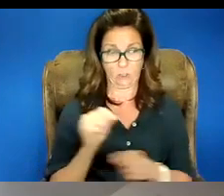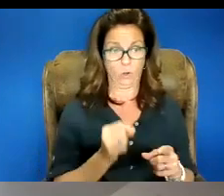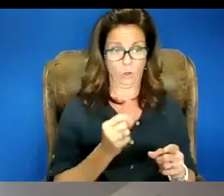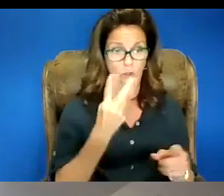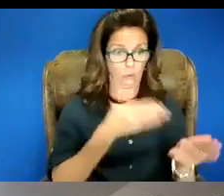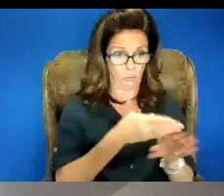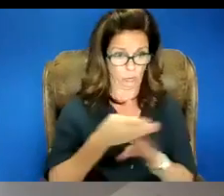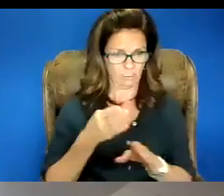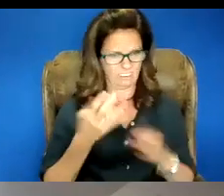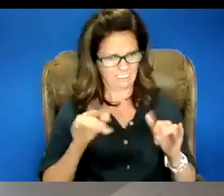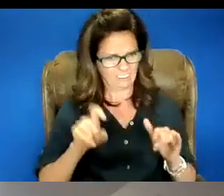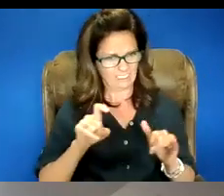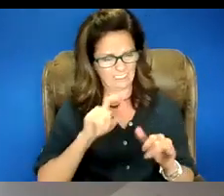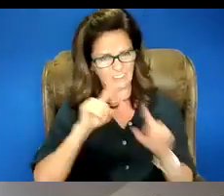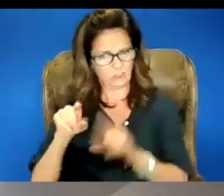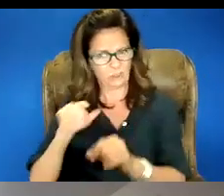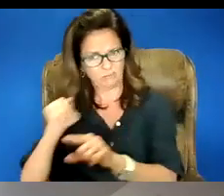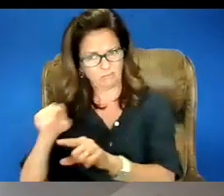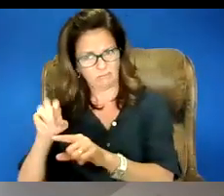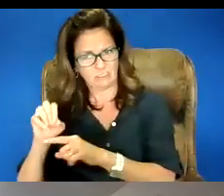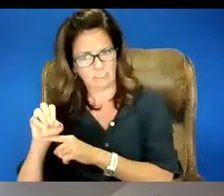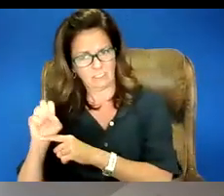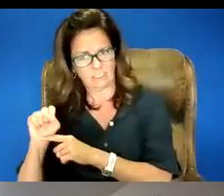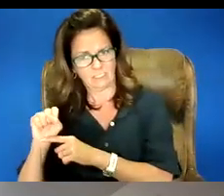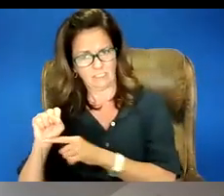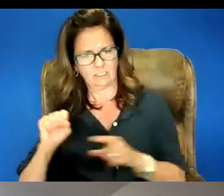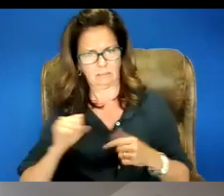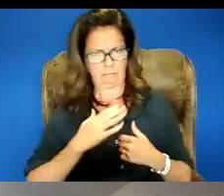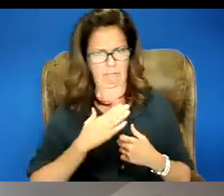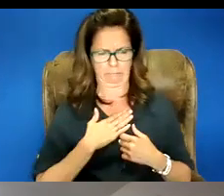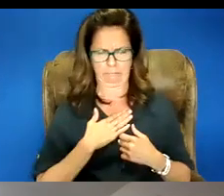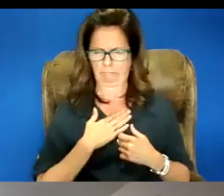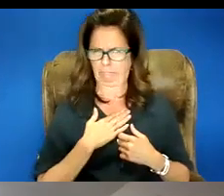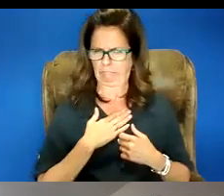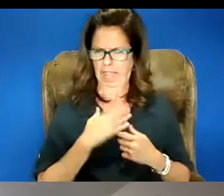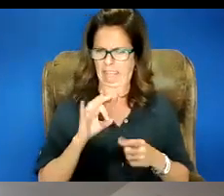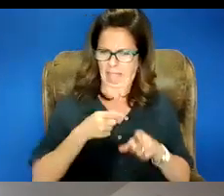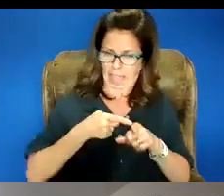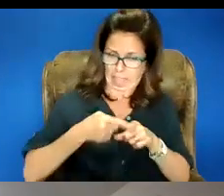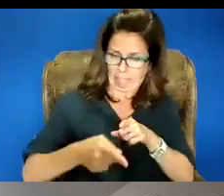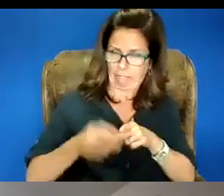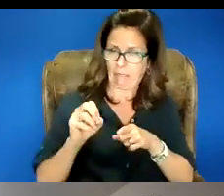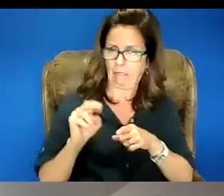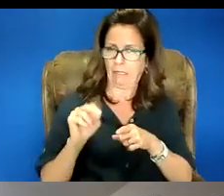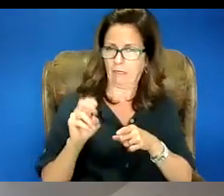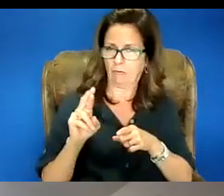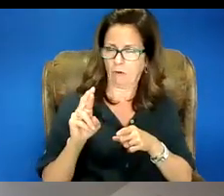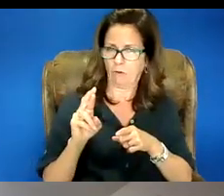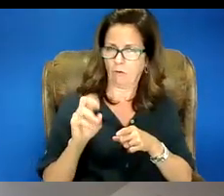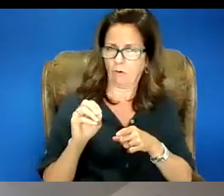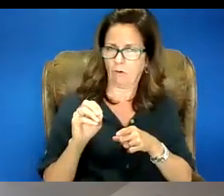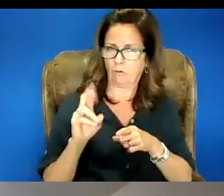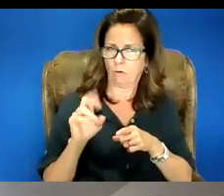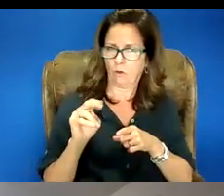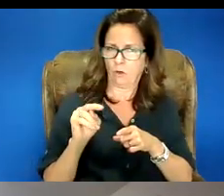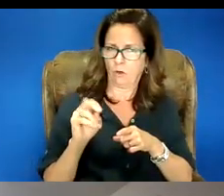I believe that if they're an endocrinologist, they're not likely with Everside, but maybe I'm wrong. So